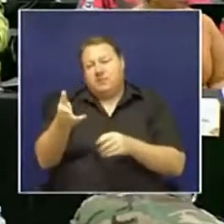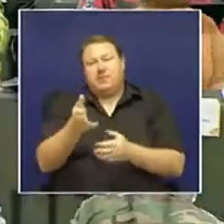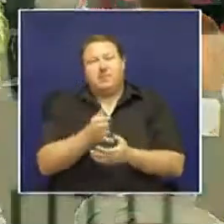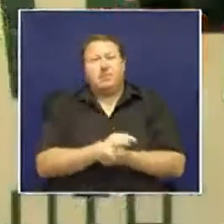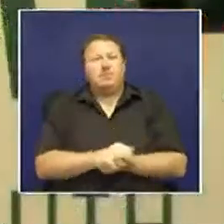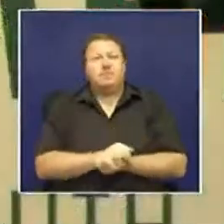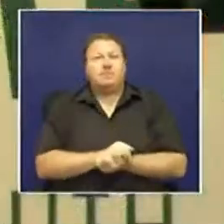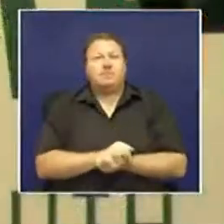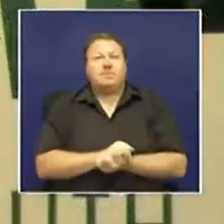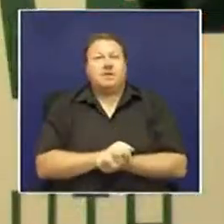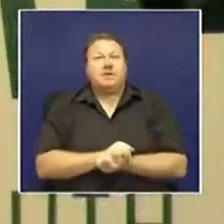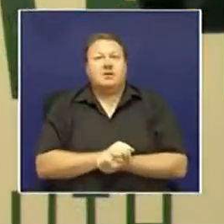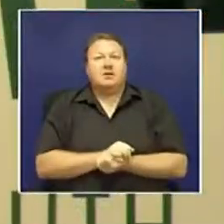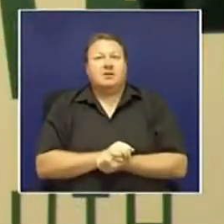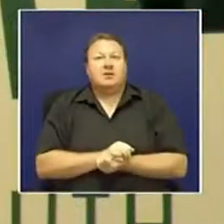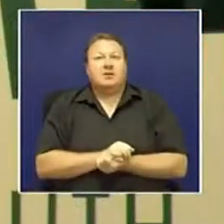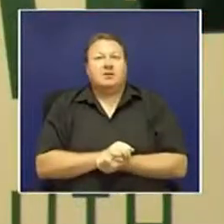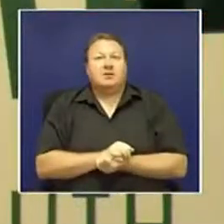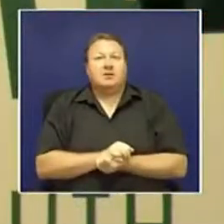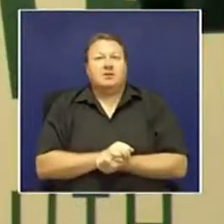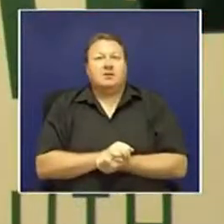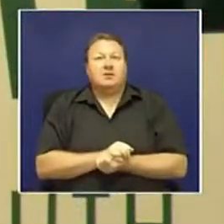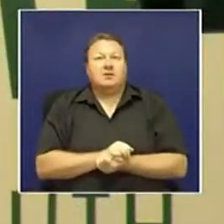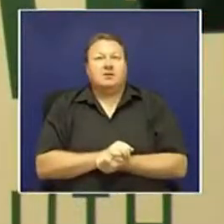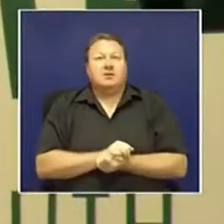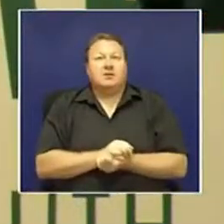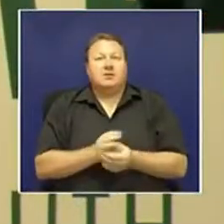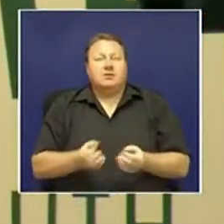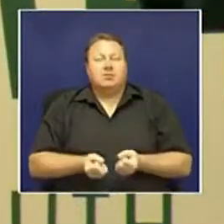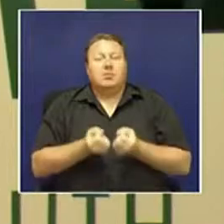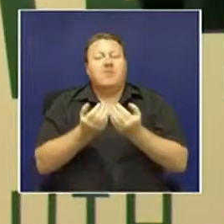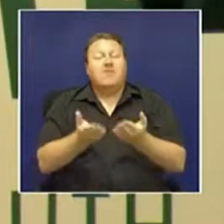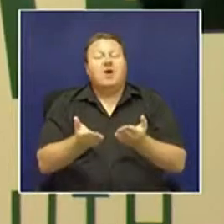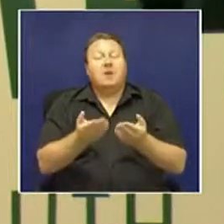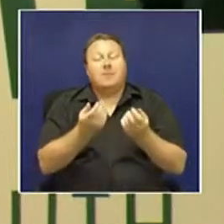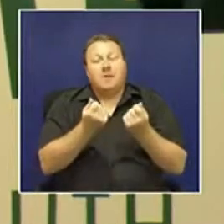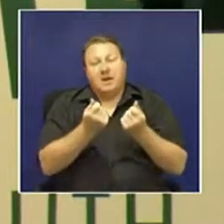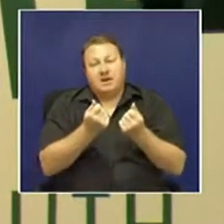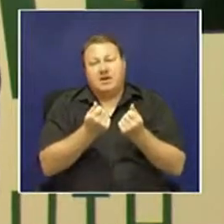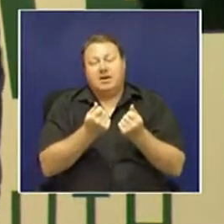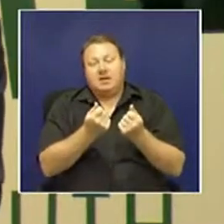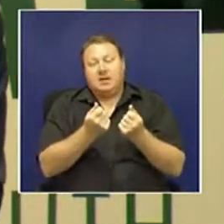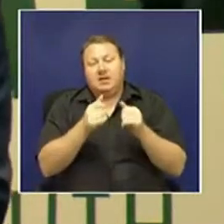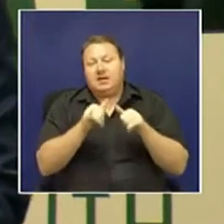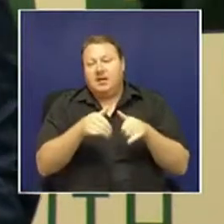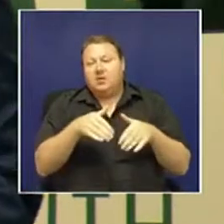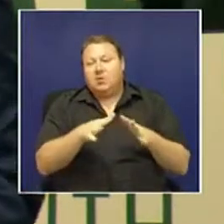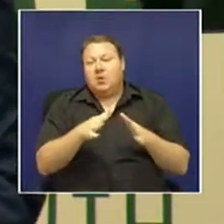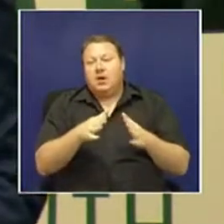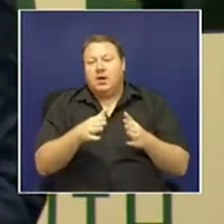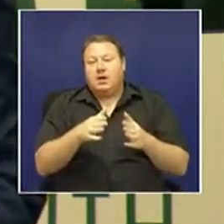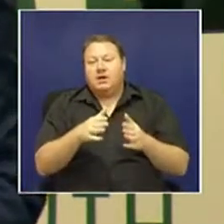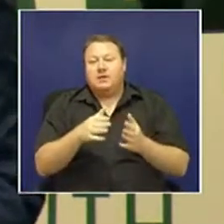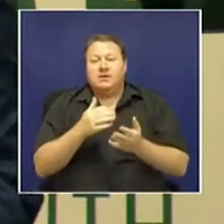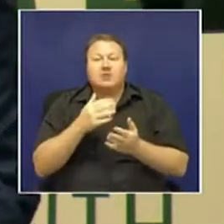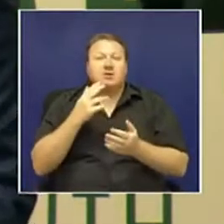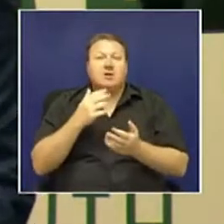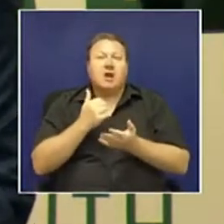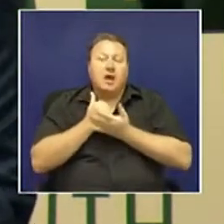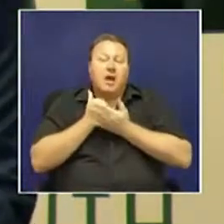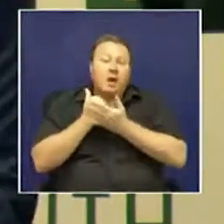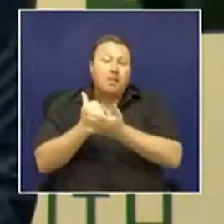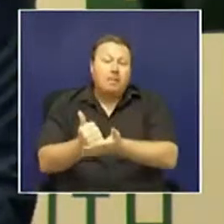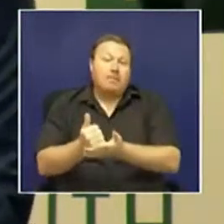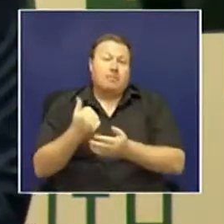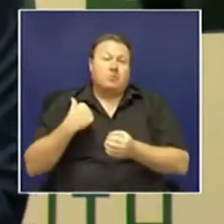As a result, we are providing money for this purpose to incentivize municipalities, and we're providing about